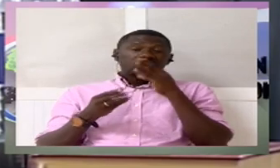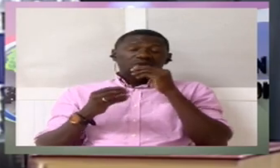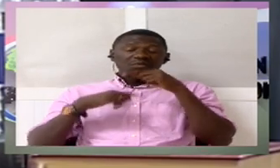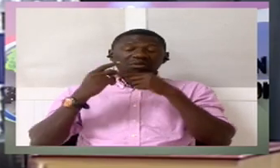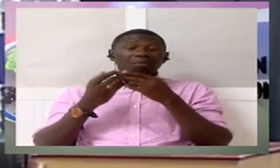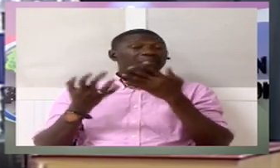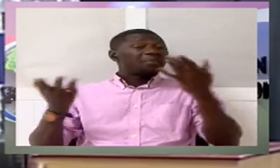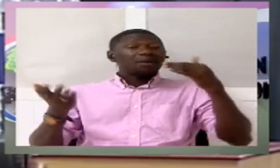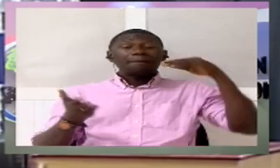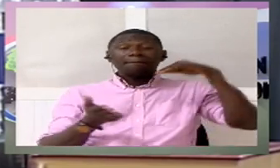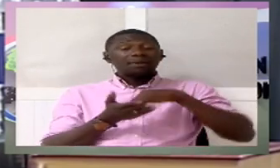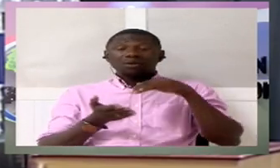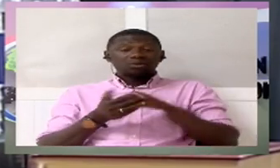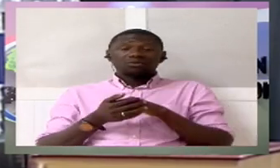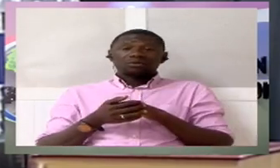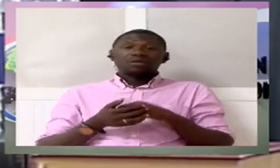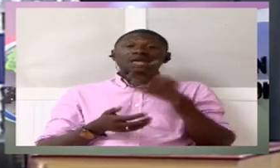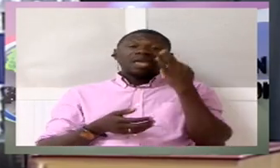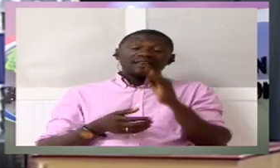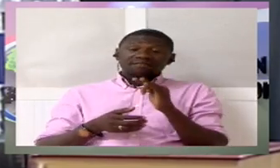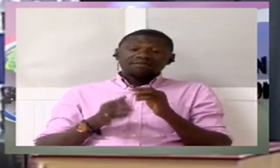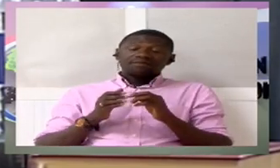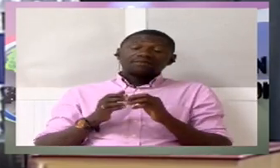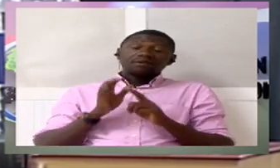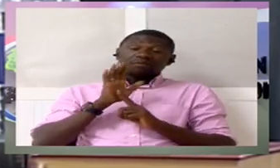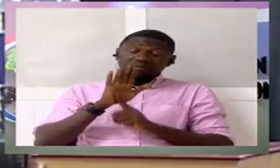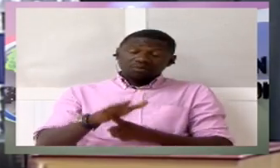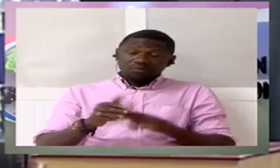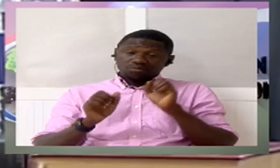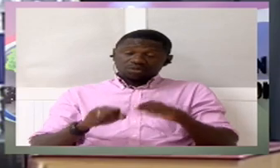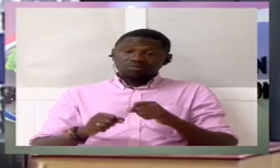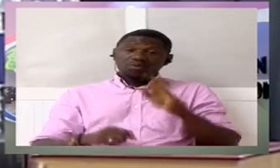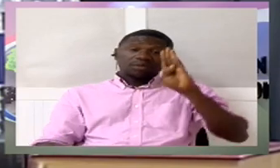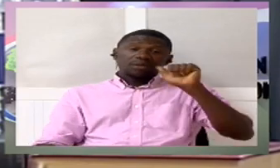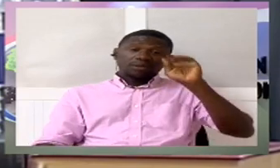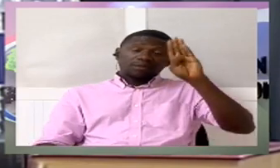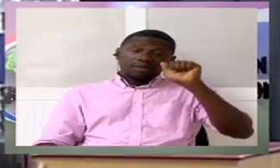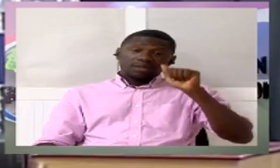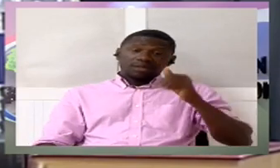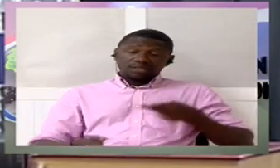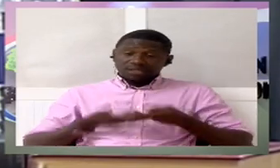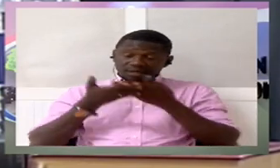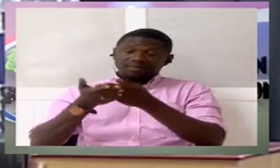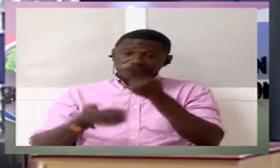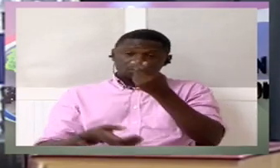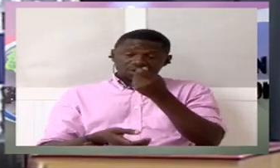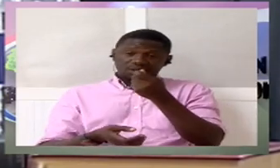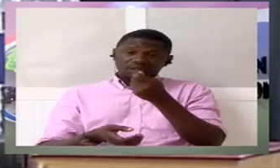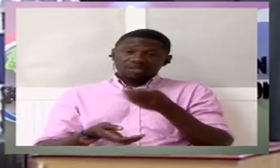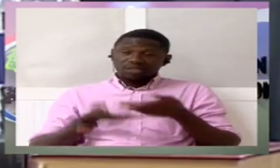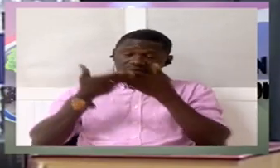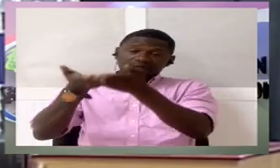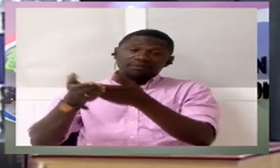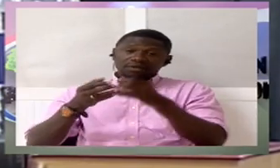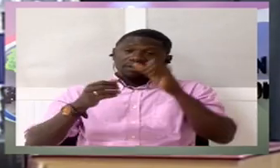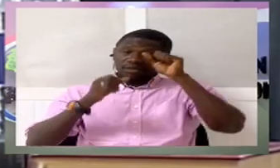several millions, but I don't know exactly how many. Nim Baba wodi la ya samba HE. That if Baba gave them that amount and they took it to HE, abenyin case